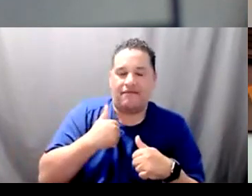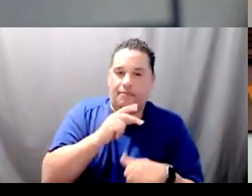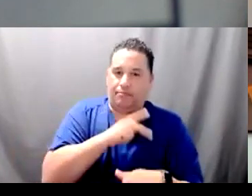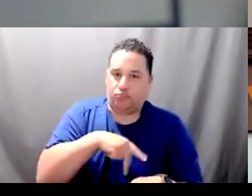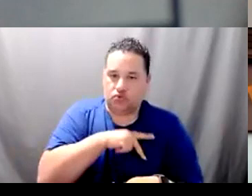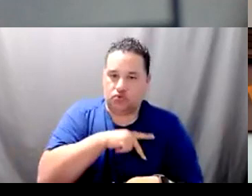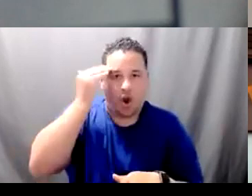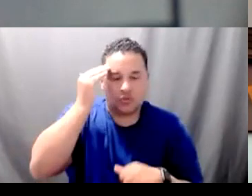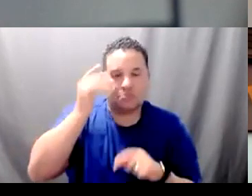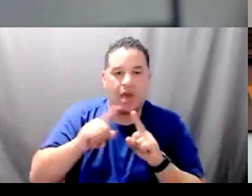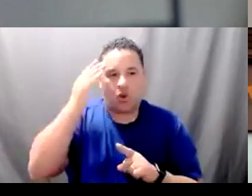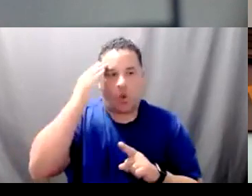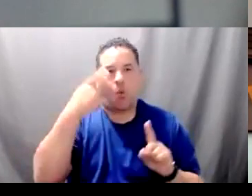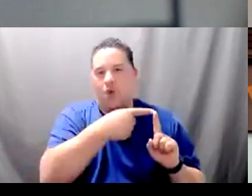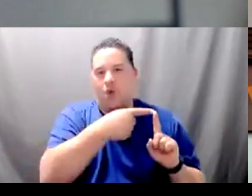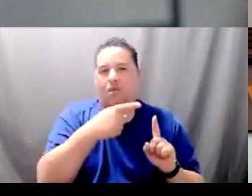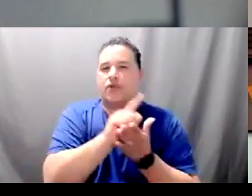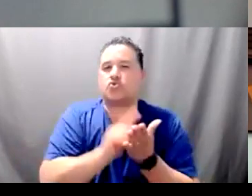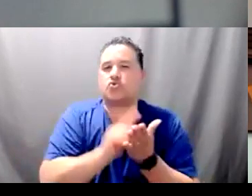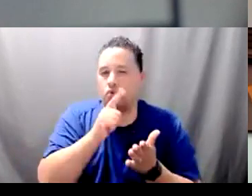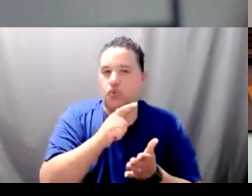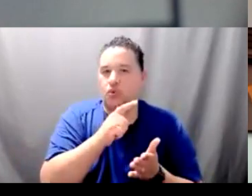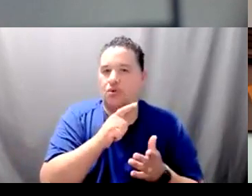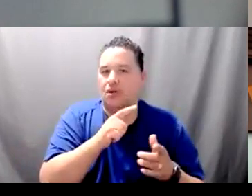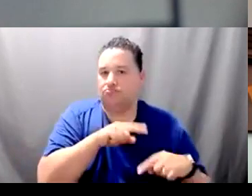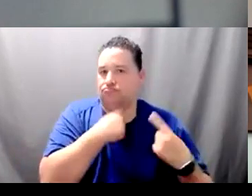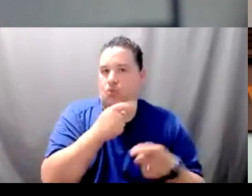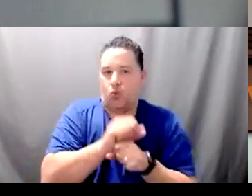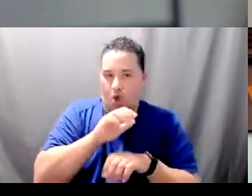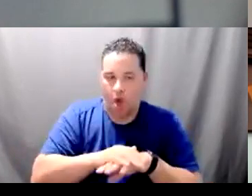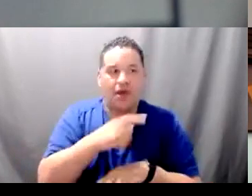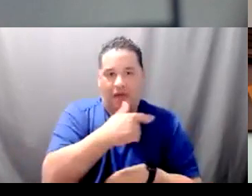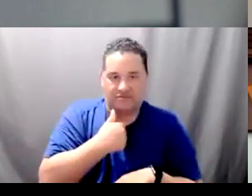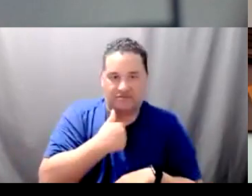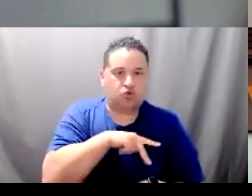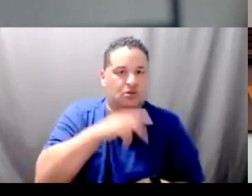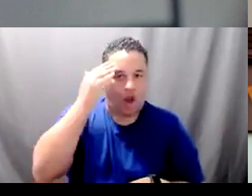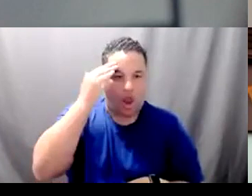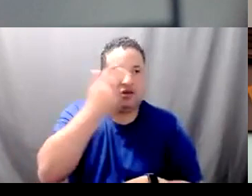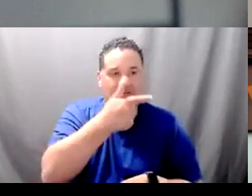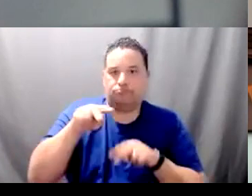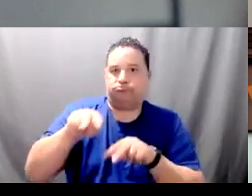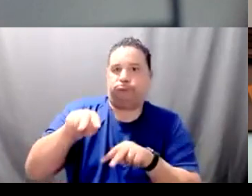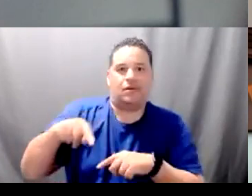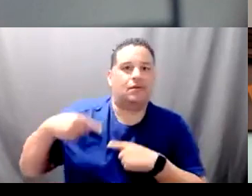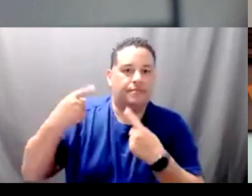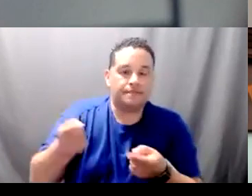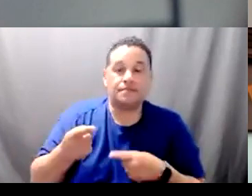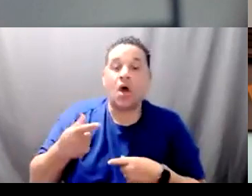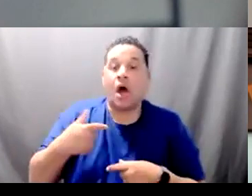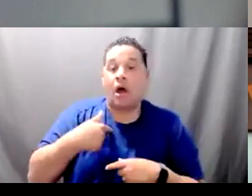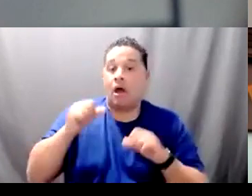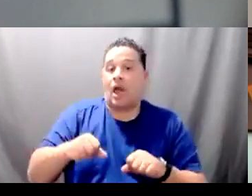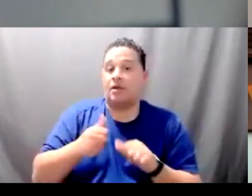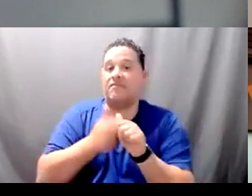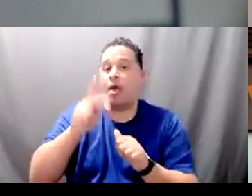know the attorney who has worked on it does have personal knowledge, and he has been following it. So I can follow up